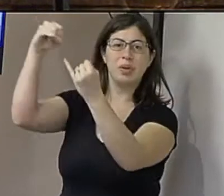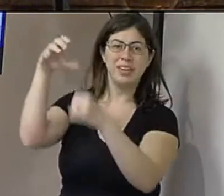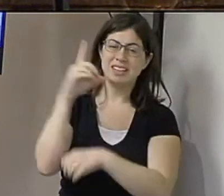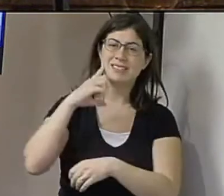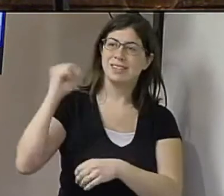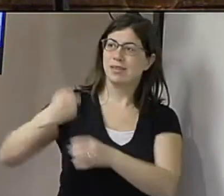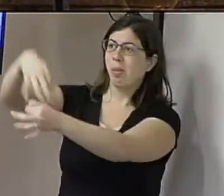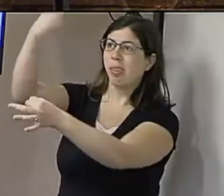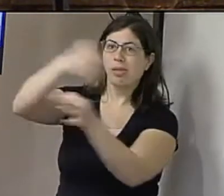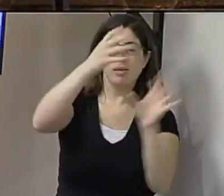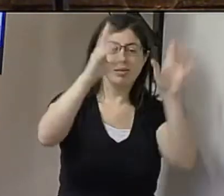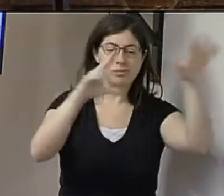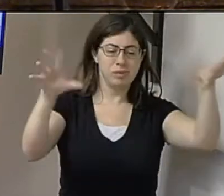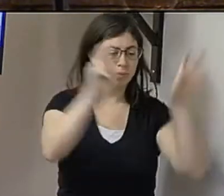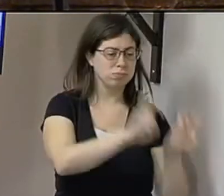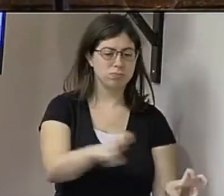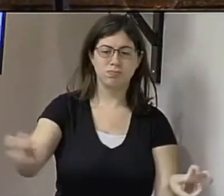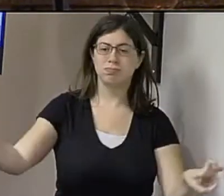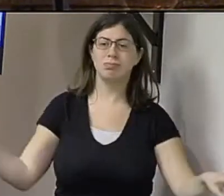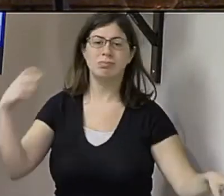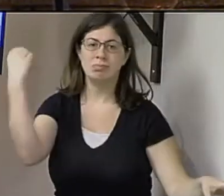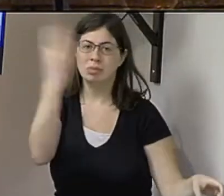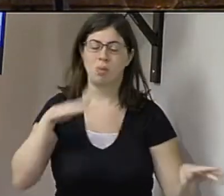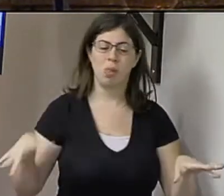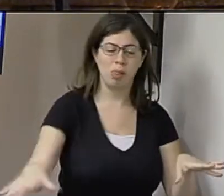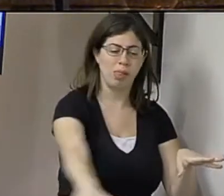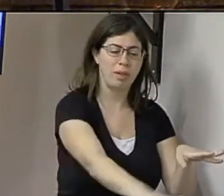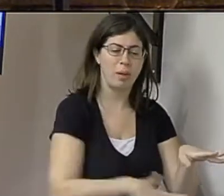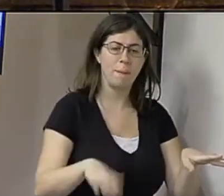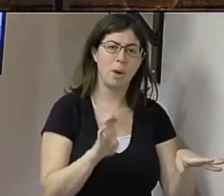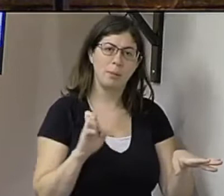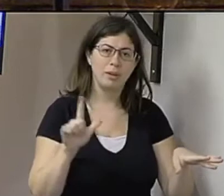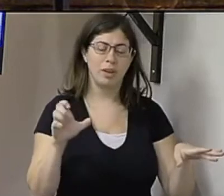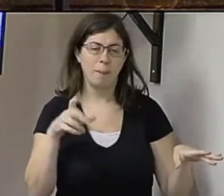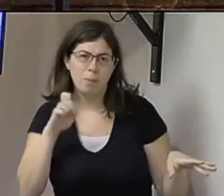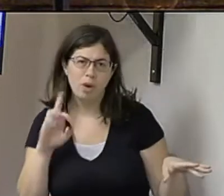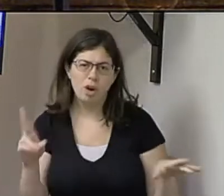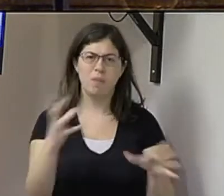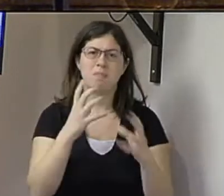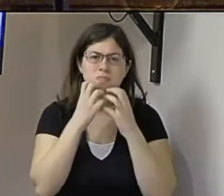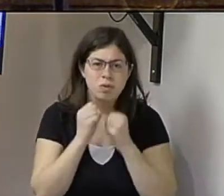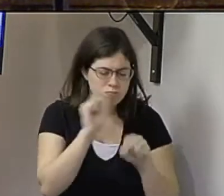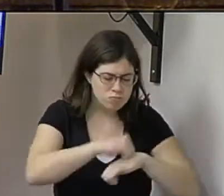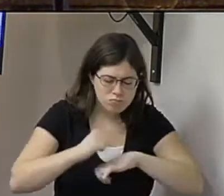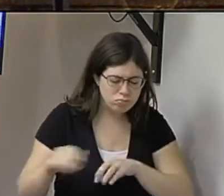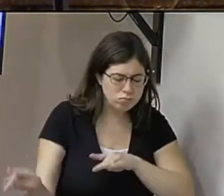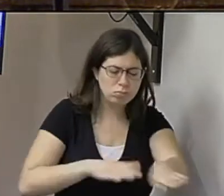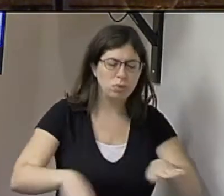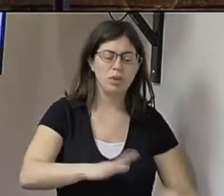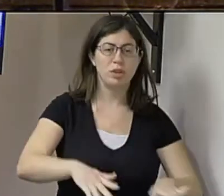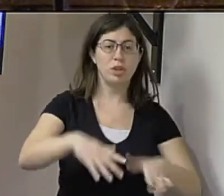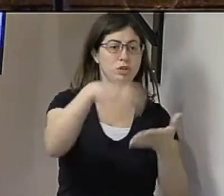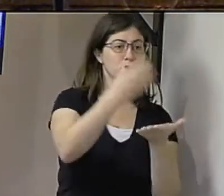marble pillars, and also couches of gold and silver on a mosaic pavement of porphyry, marble, mother of pearl, and precious stones. Drinks were served in